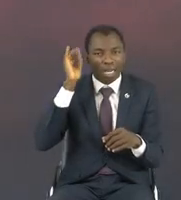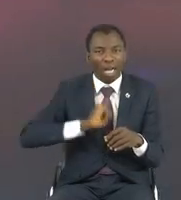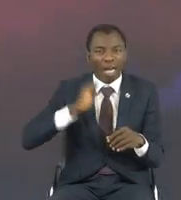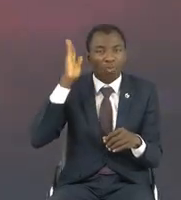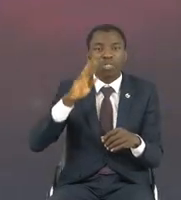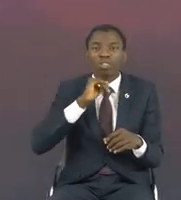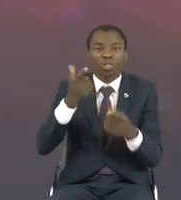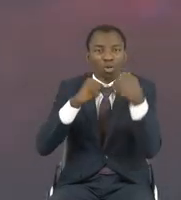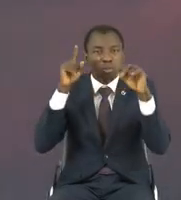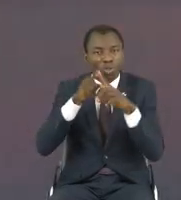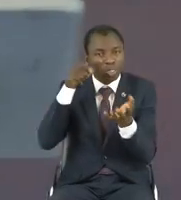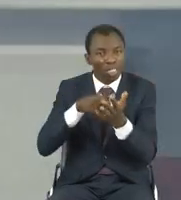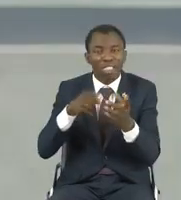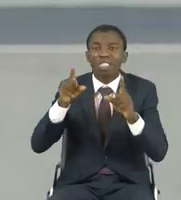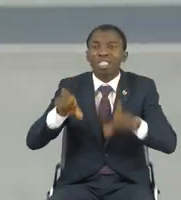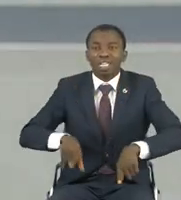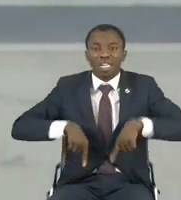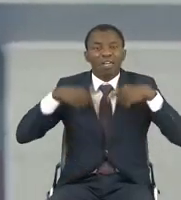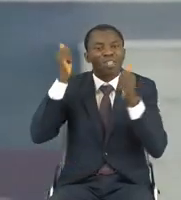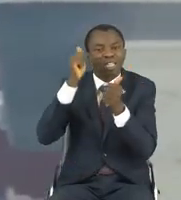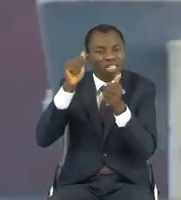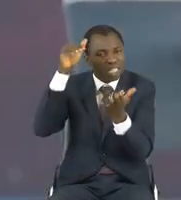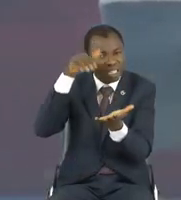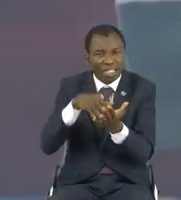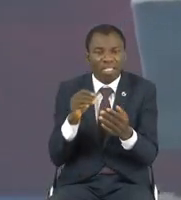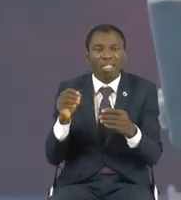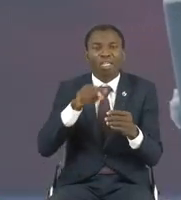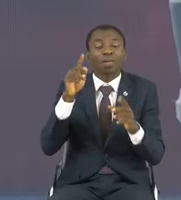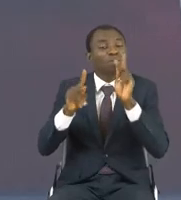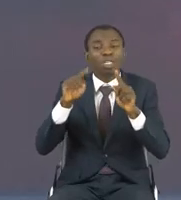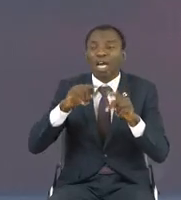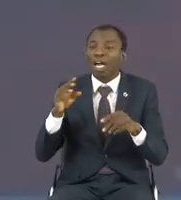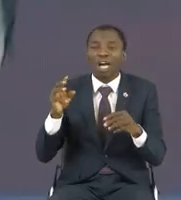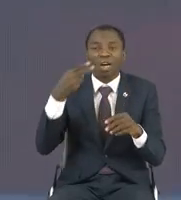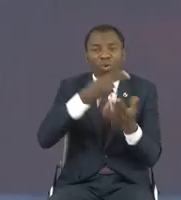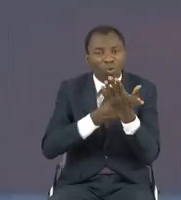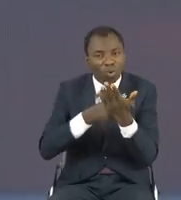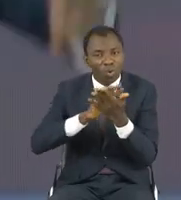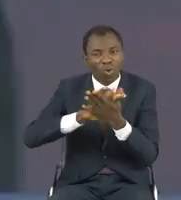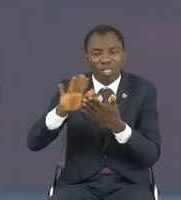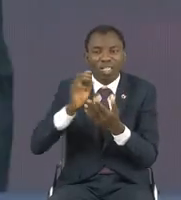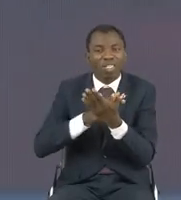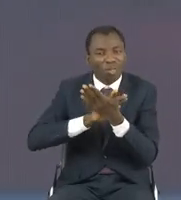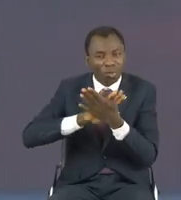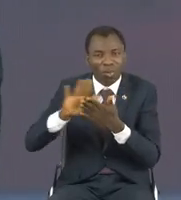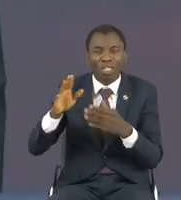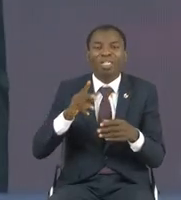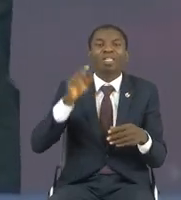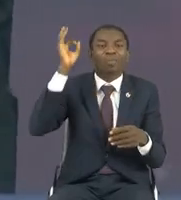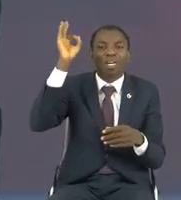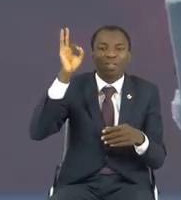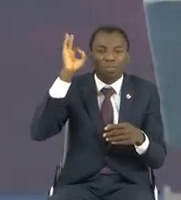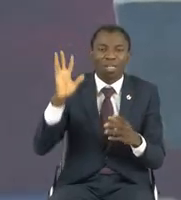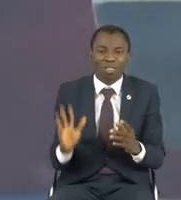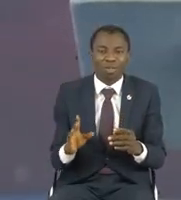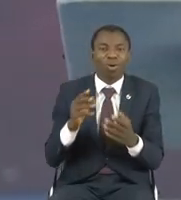people, they say, holy, holy. They say, pastor, pastor. They say, holy Mary. And then